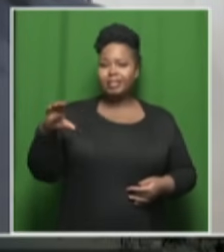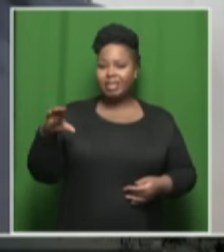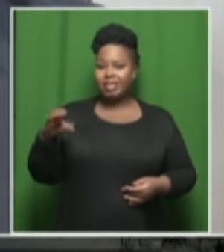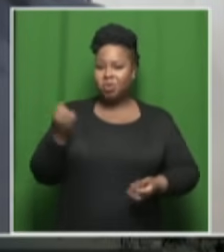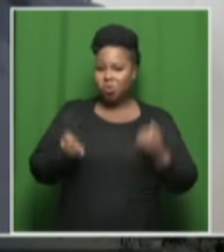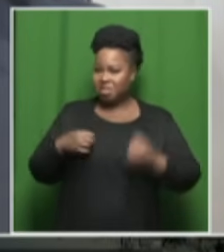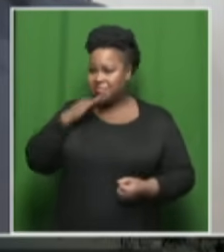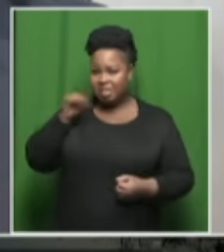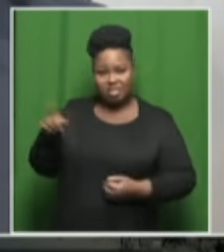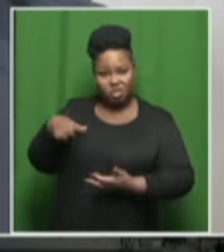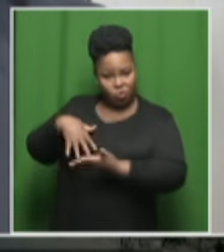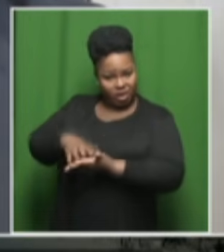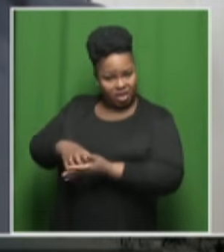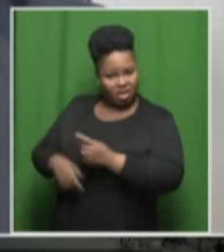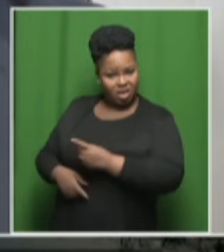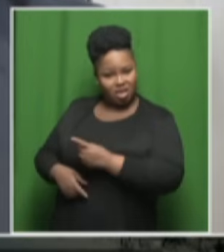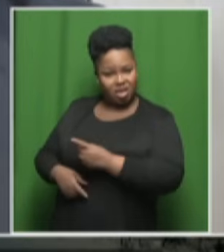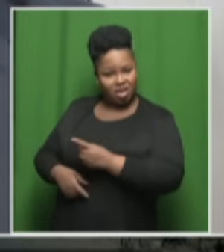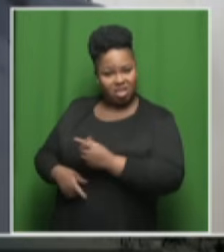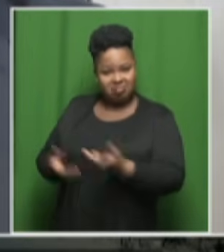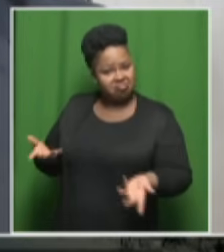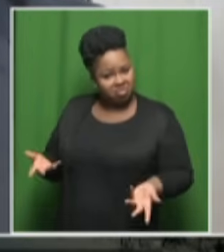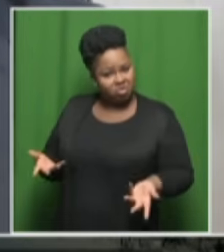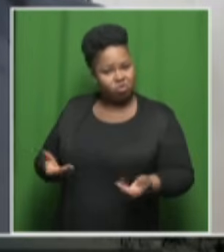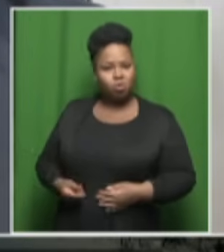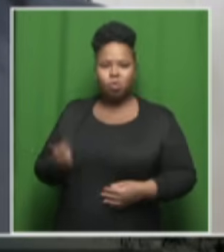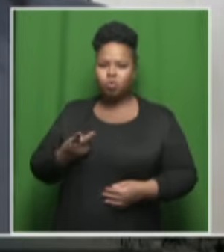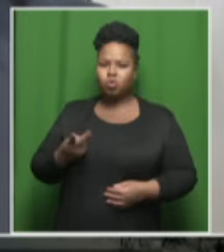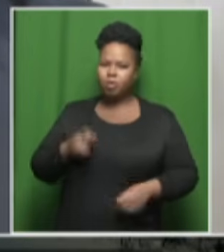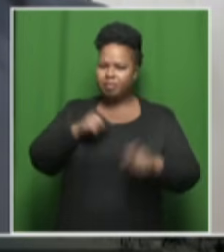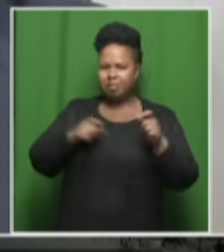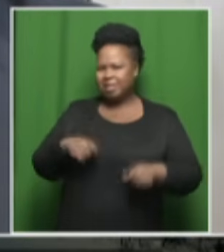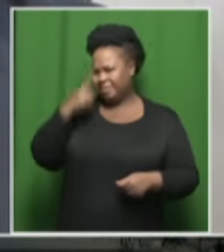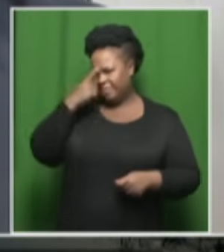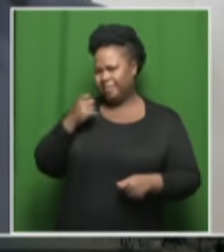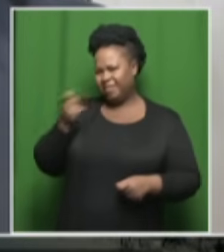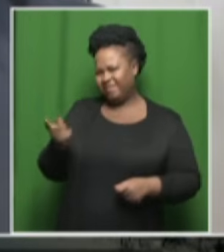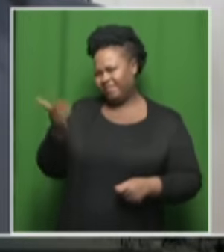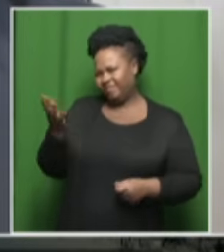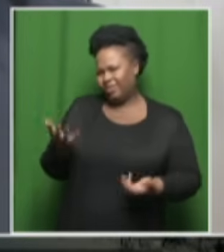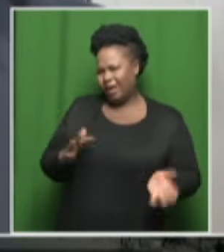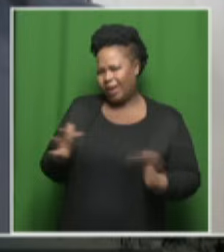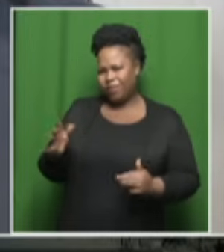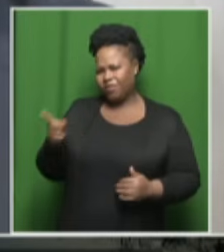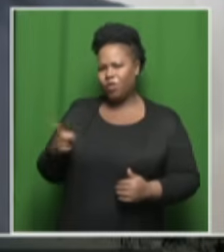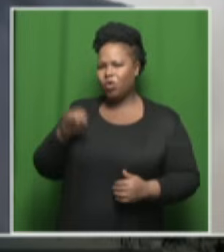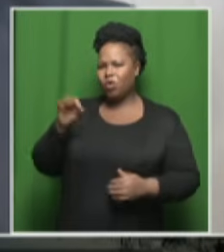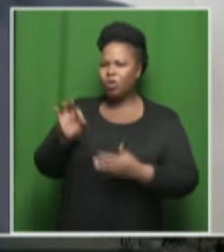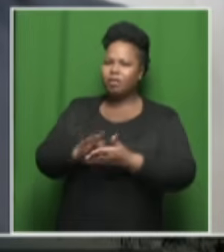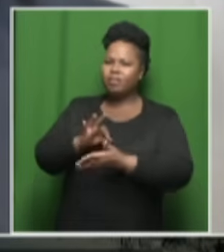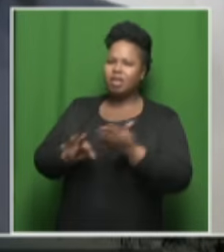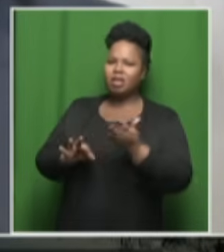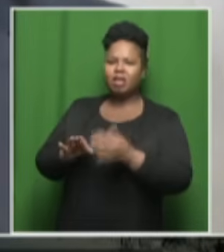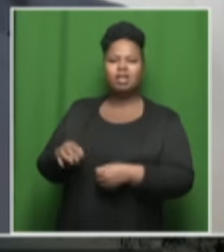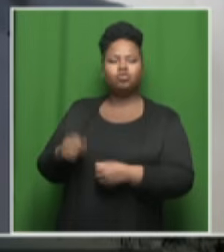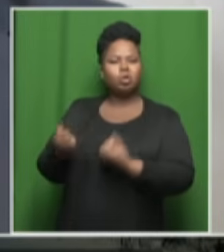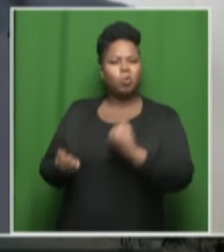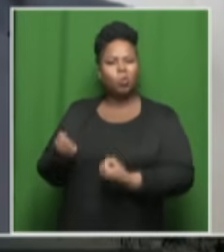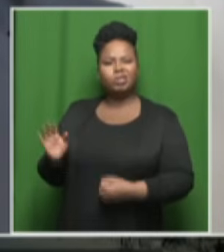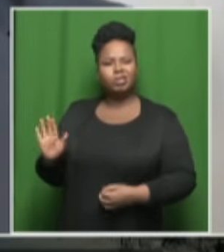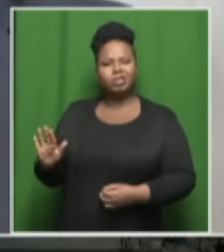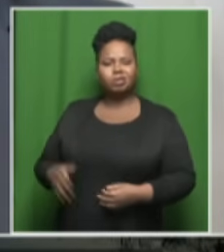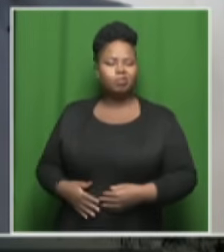its integrity, and does it hint at Electoral Court weaknesses? I wouldn't say